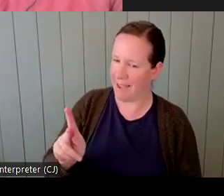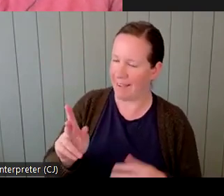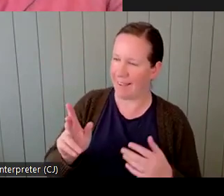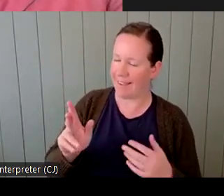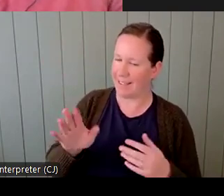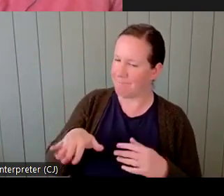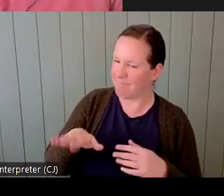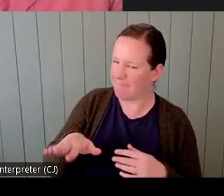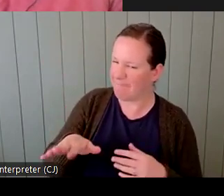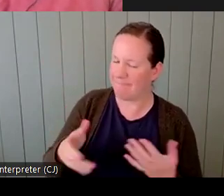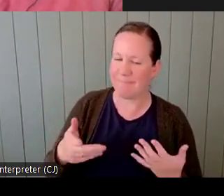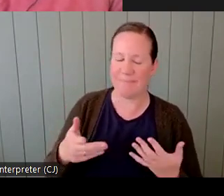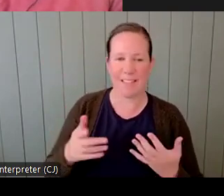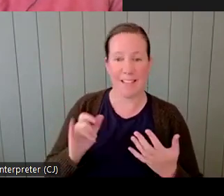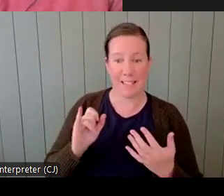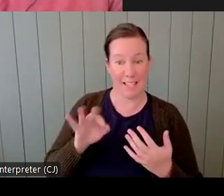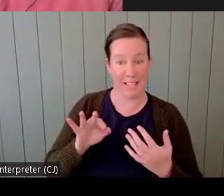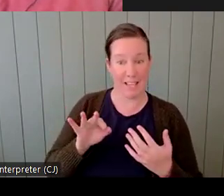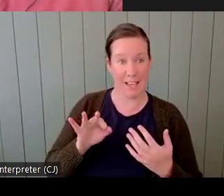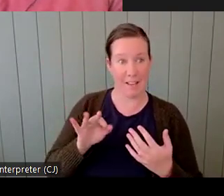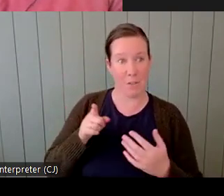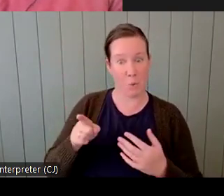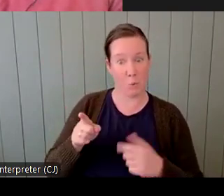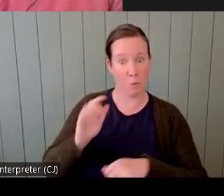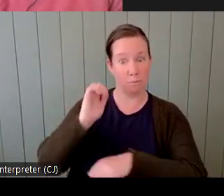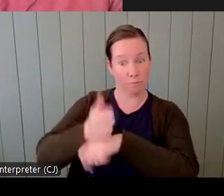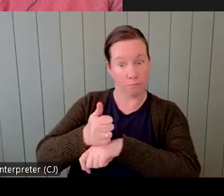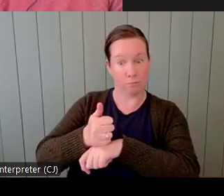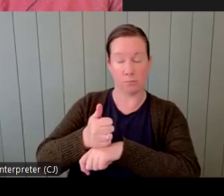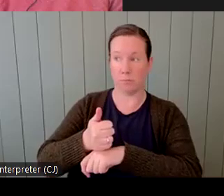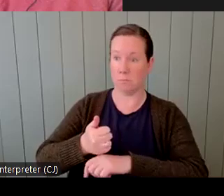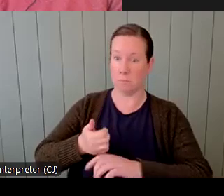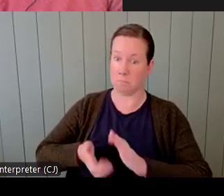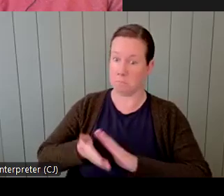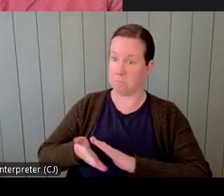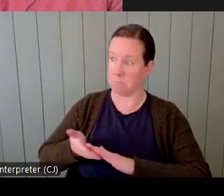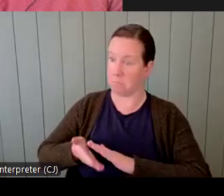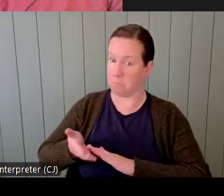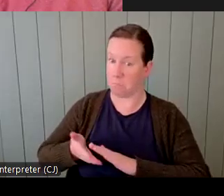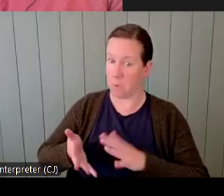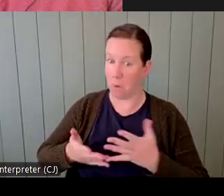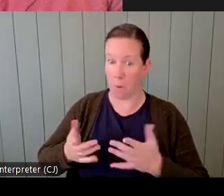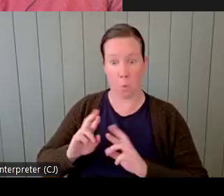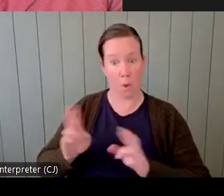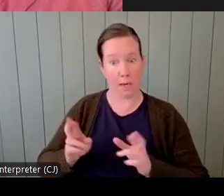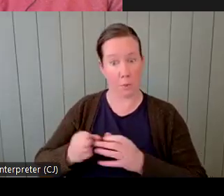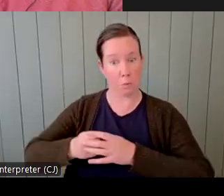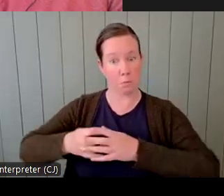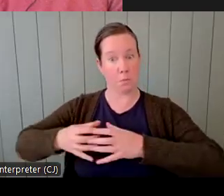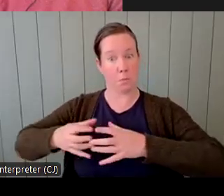scale and I'm in a very comfortable position as a founder, Mhm. any business between 1 to 5 years is